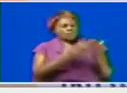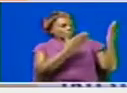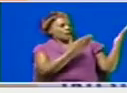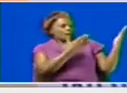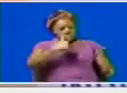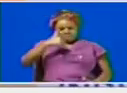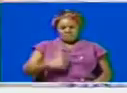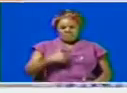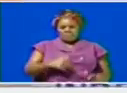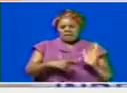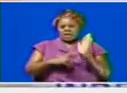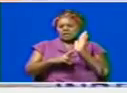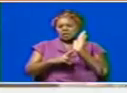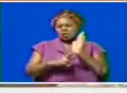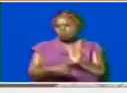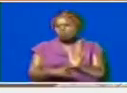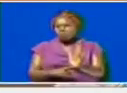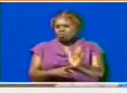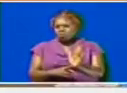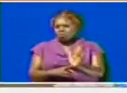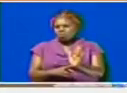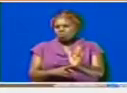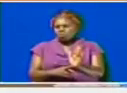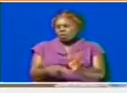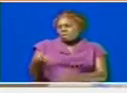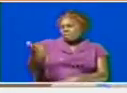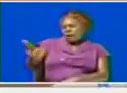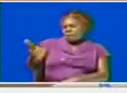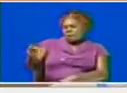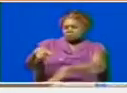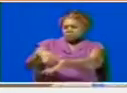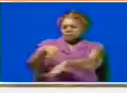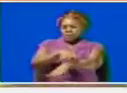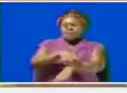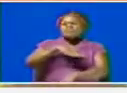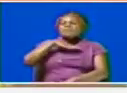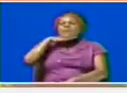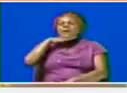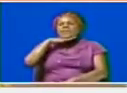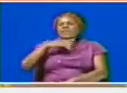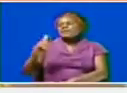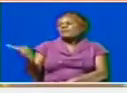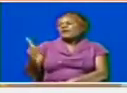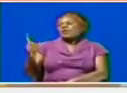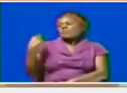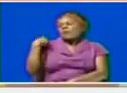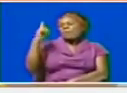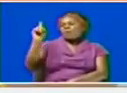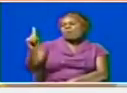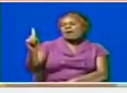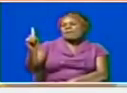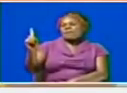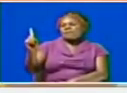post-mortem reports from 11 out of 12 conducted attributed gunshot wounds as the cause of death, with Nairobi getting the largest chunk of